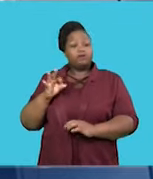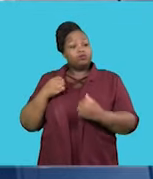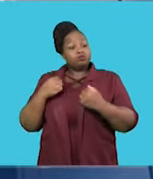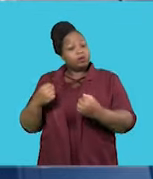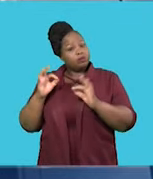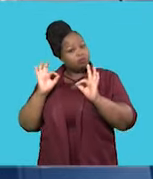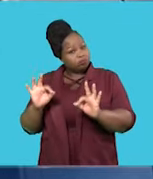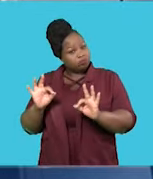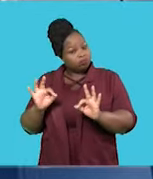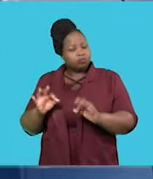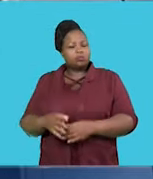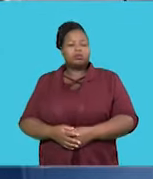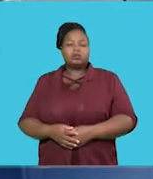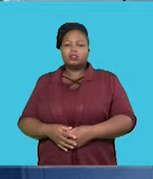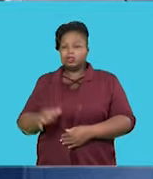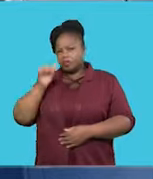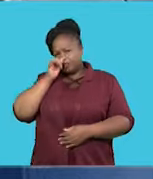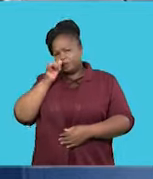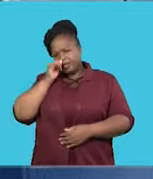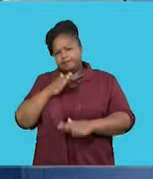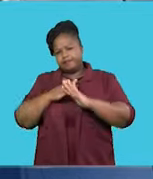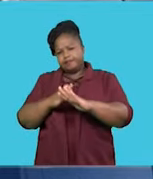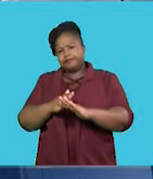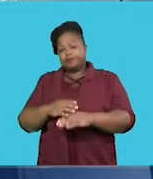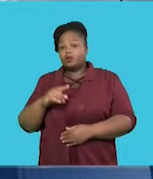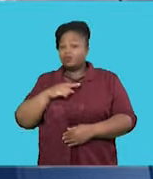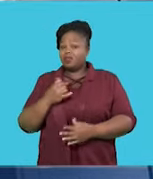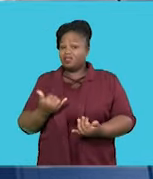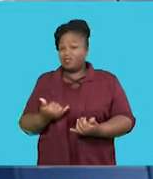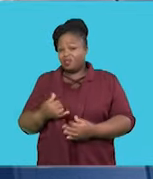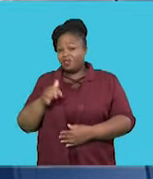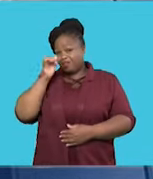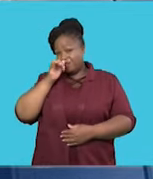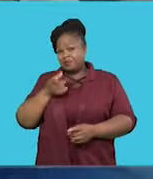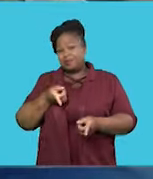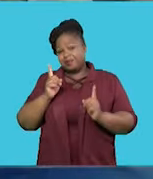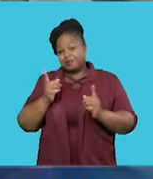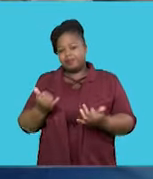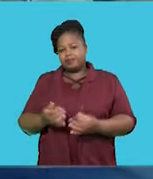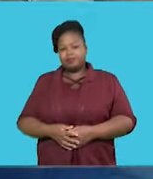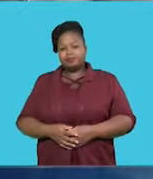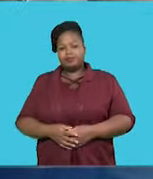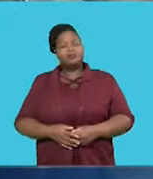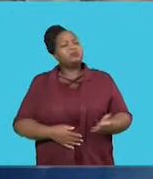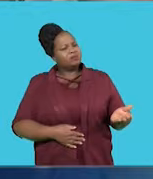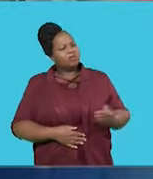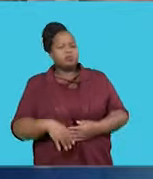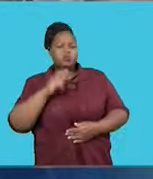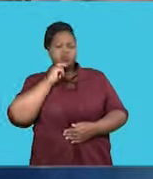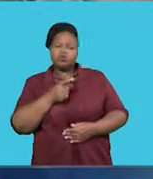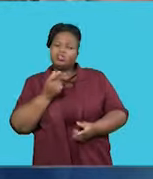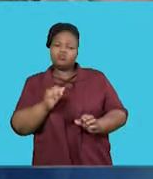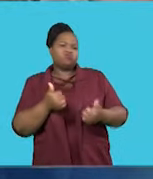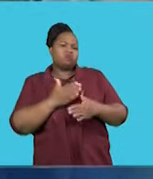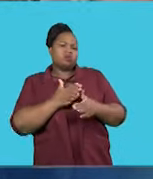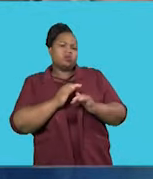besemgwaqweni ne nobugebengu ukuthi bungayi phambili ngoba isikhathi lesi abagebengu bobo baphezulu ngazo ukukhuluma nje iqiniso bona benza umsebenzi